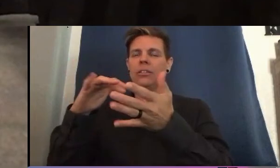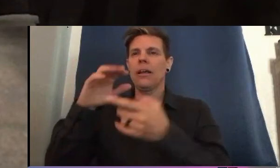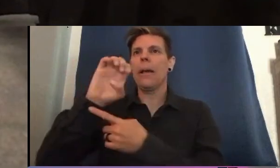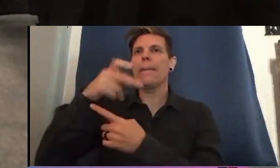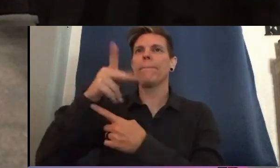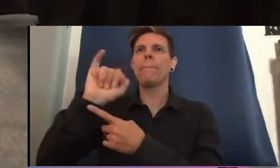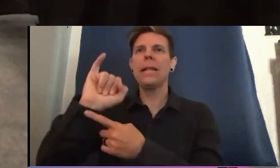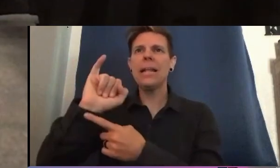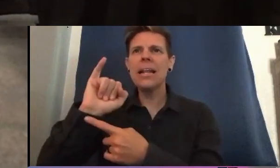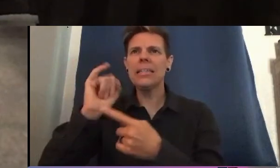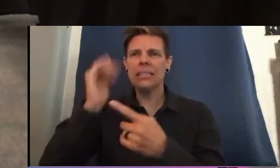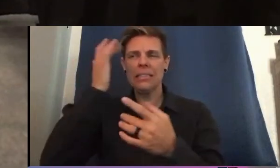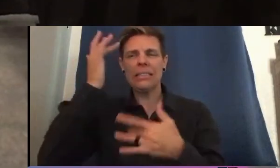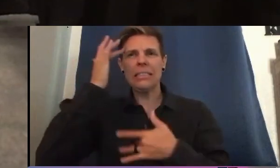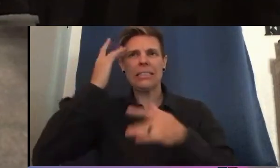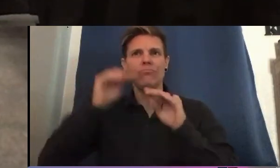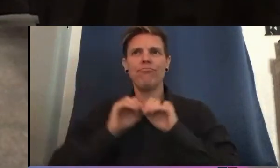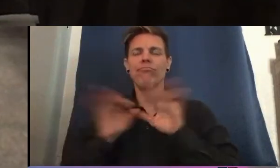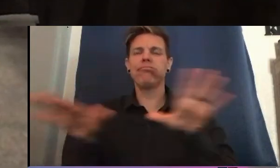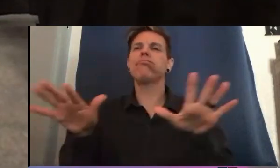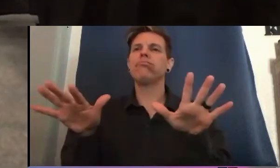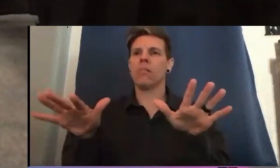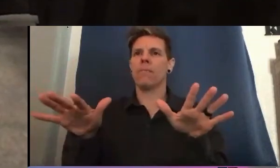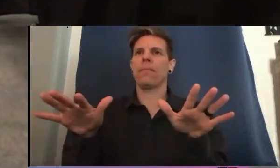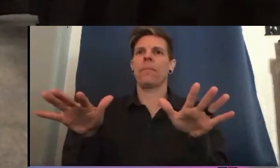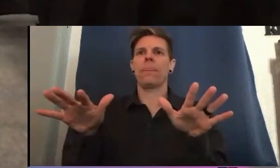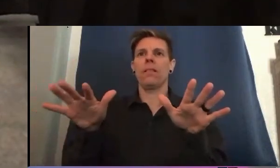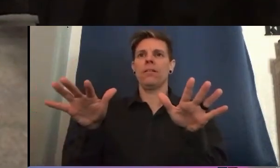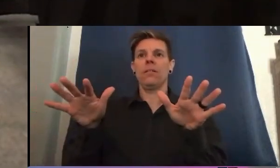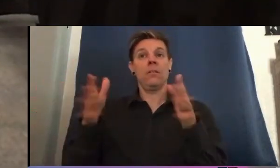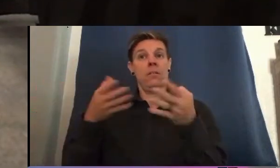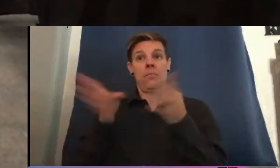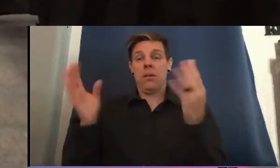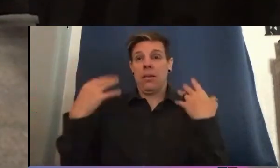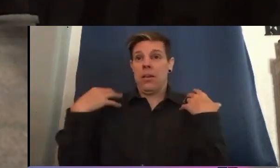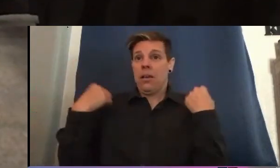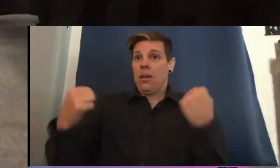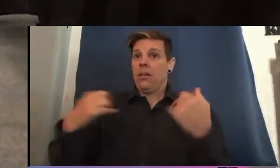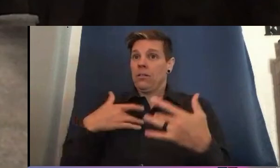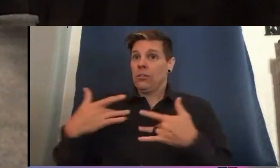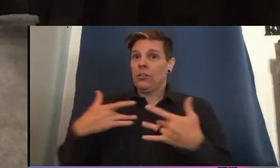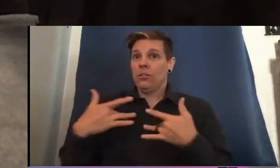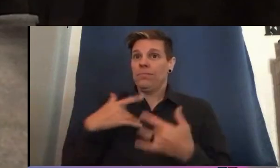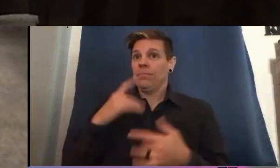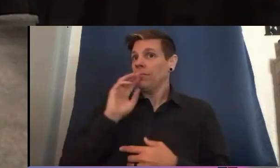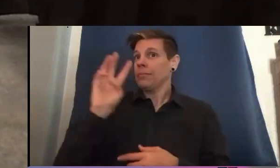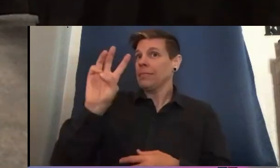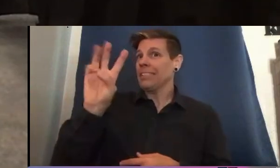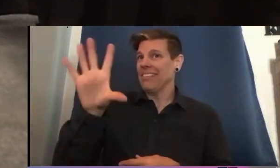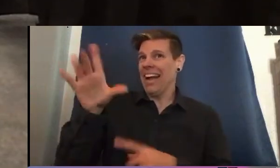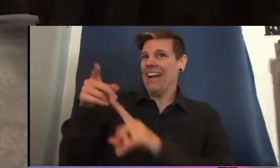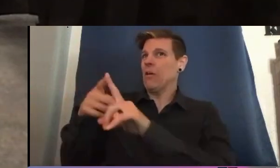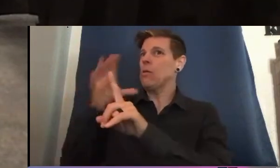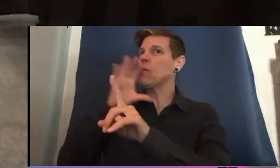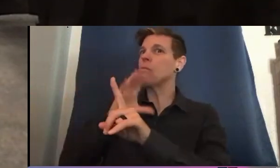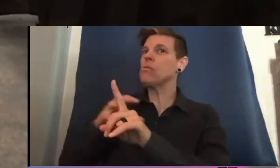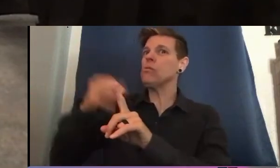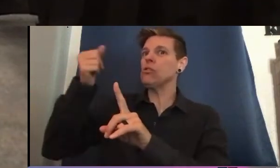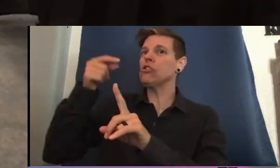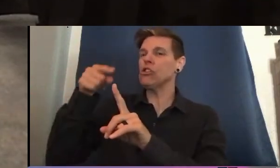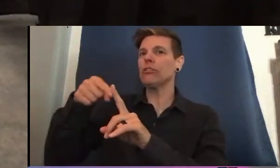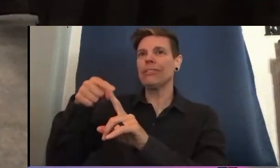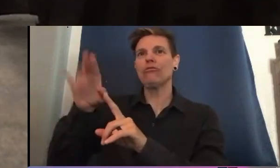understand that COVID-19 is a public health concern, particularly for those 65 and over, I think we can all agree that enough time has passed to